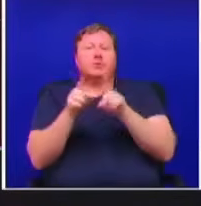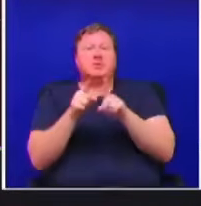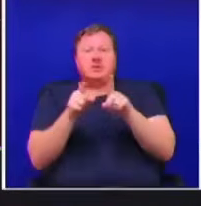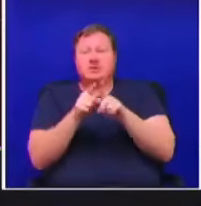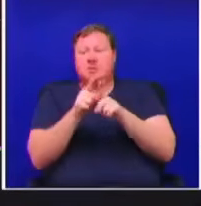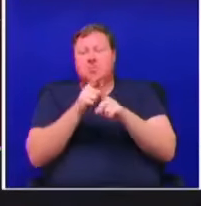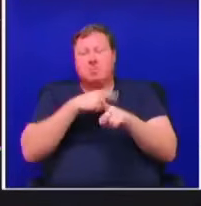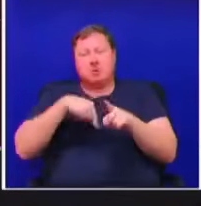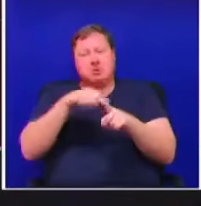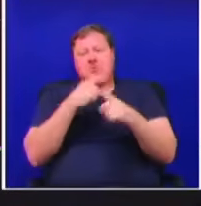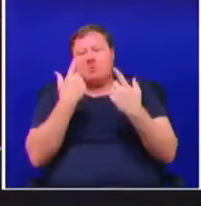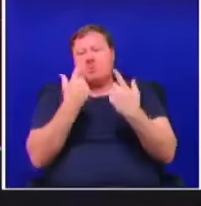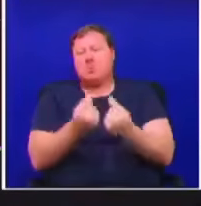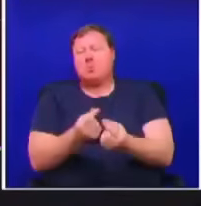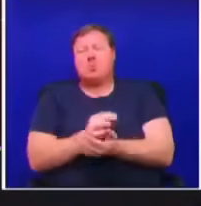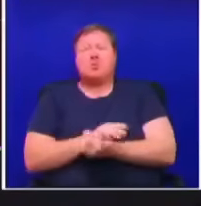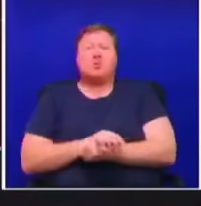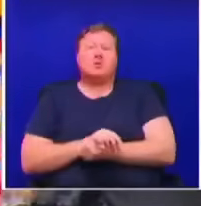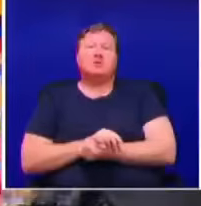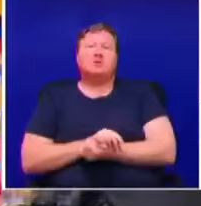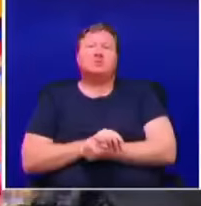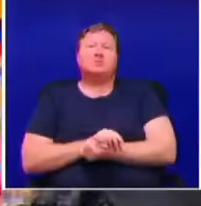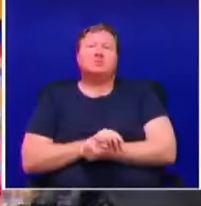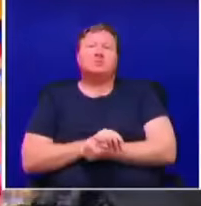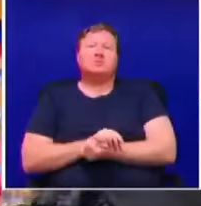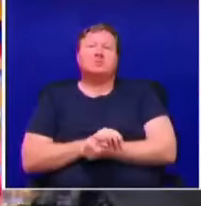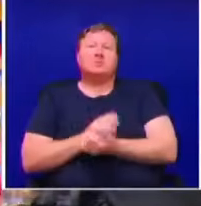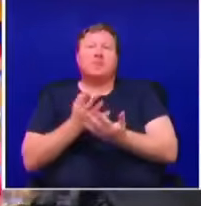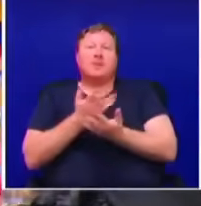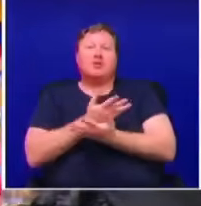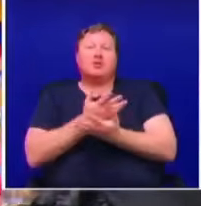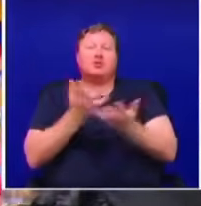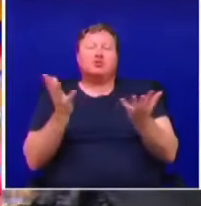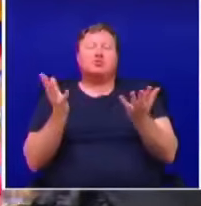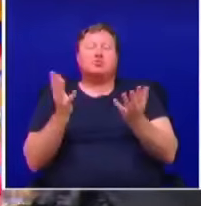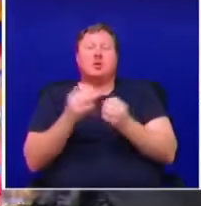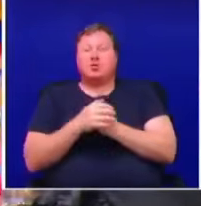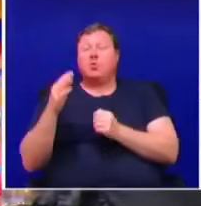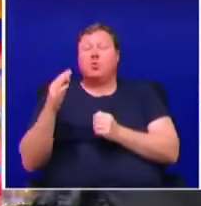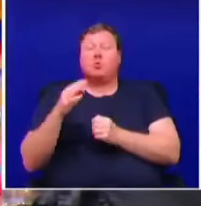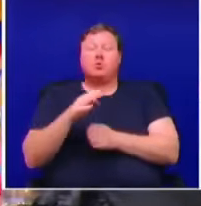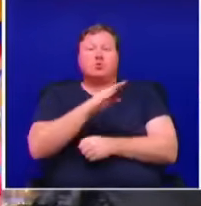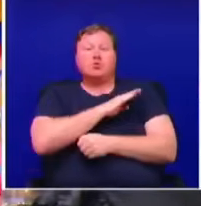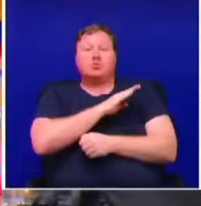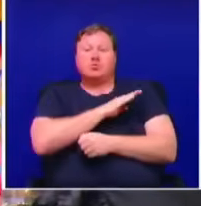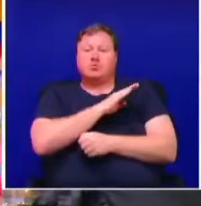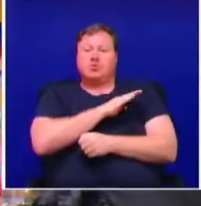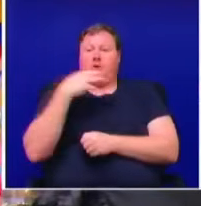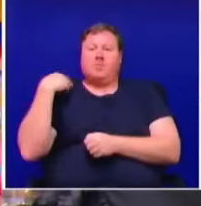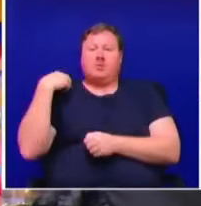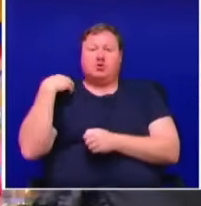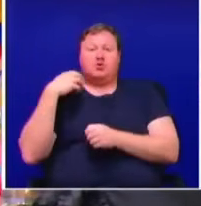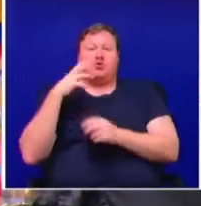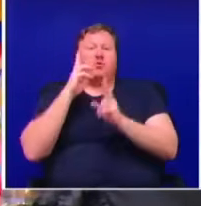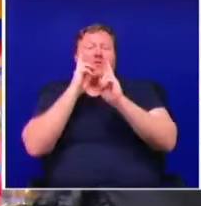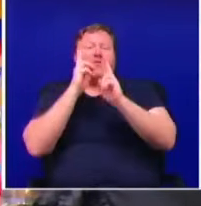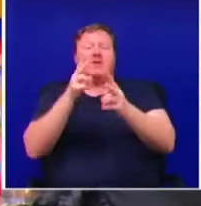ourselves. And the general went to Iran on a